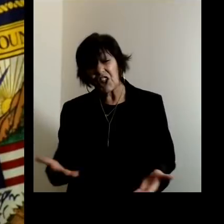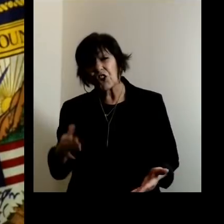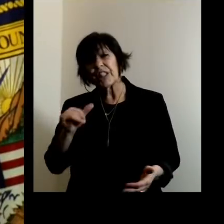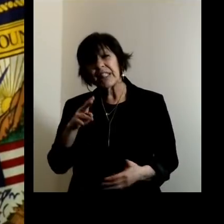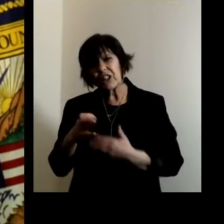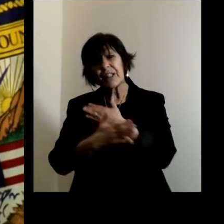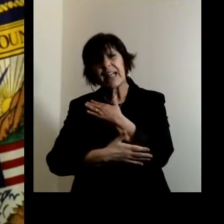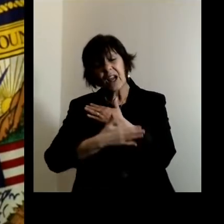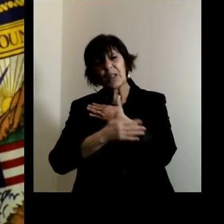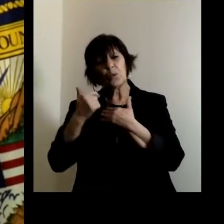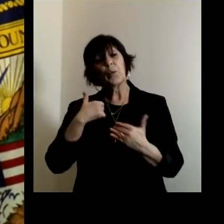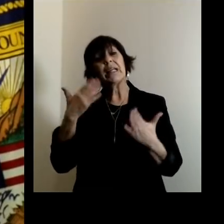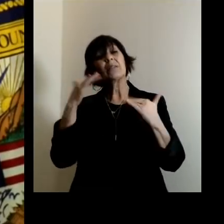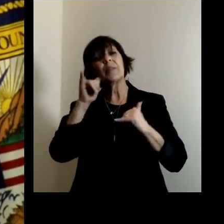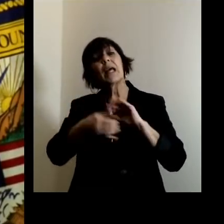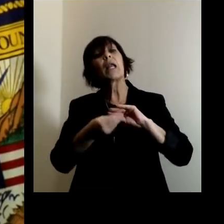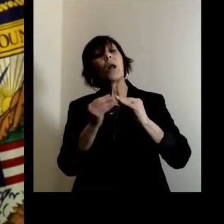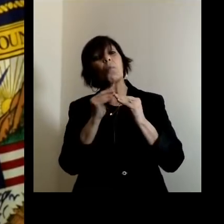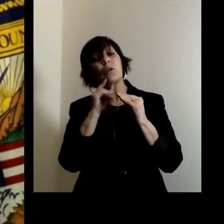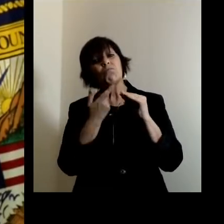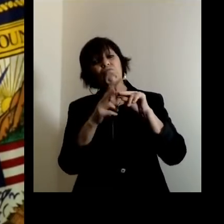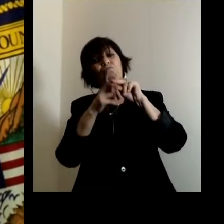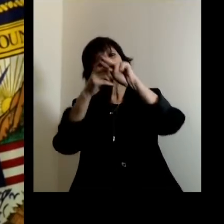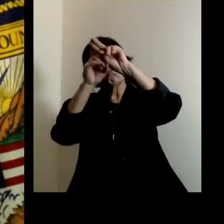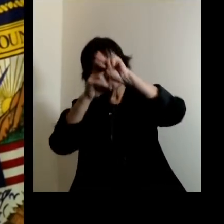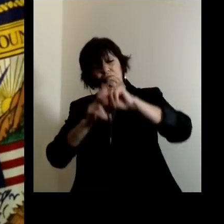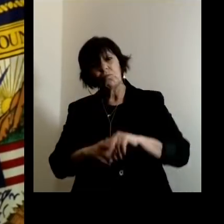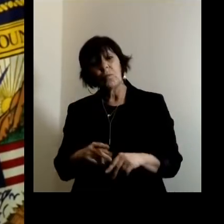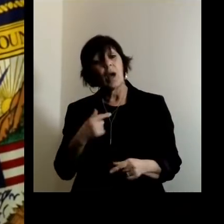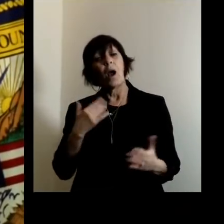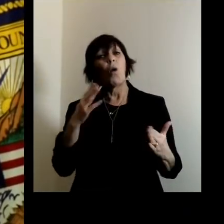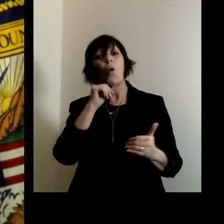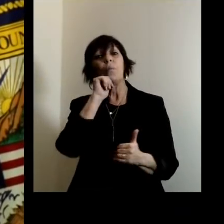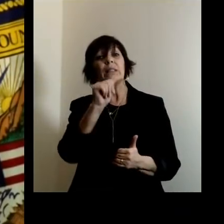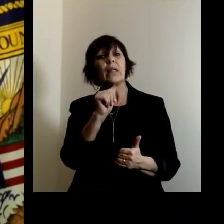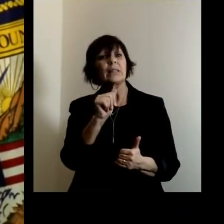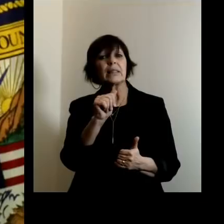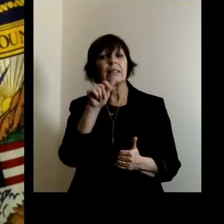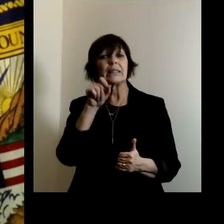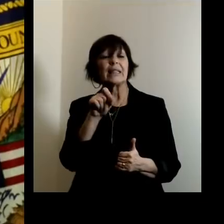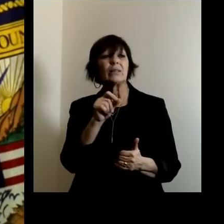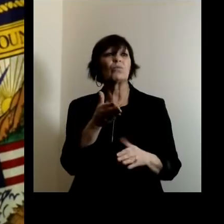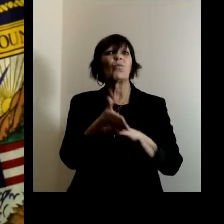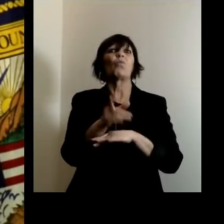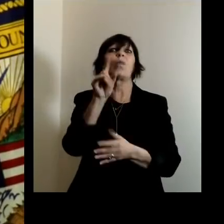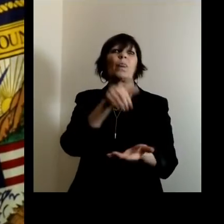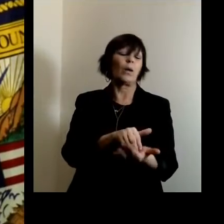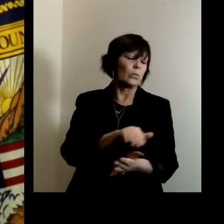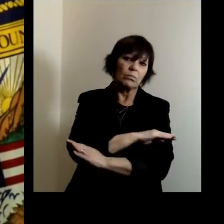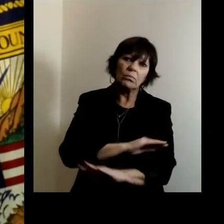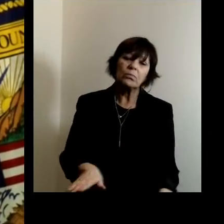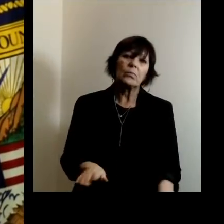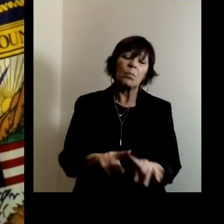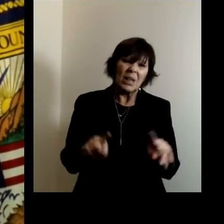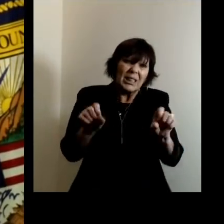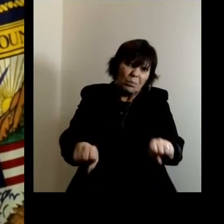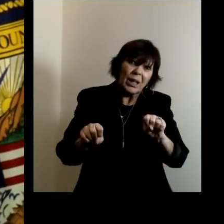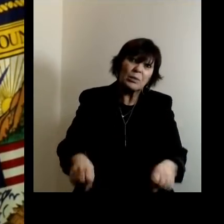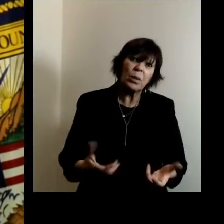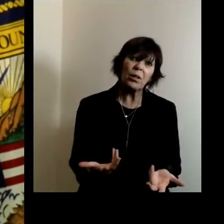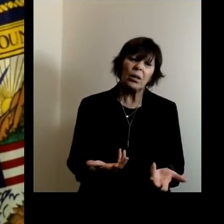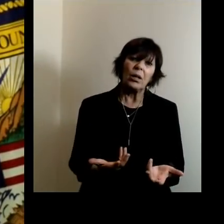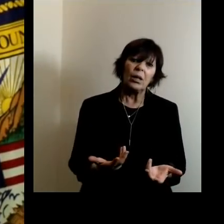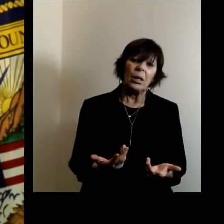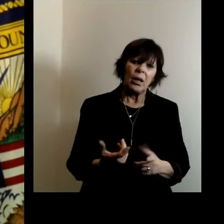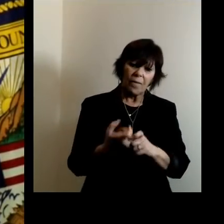residents. We expect that number to continue to go up. I hope it doesn't meet 4 digits in Erie County and we hit over 1,000, but it's possible. Based